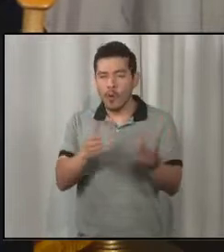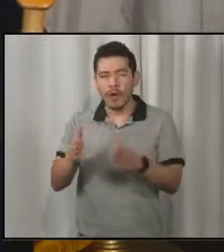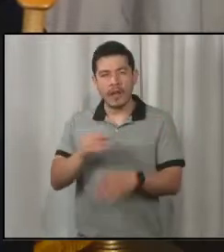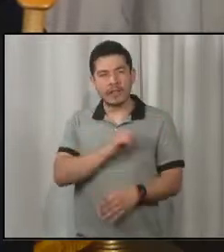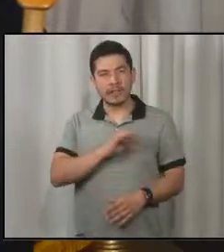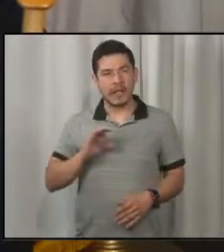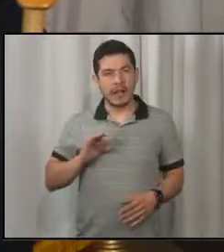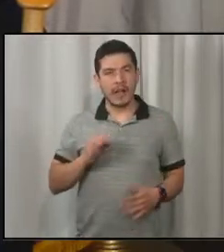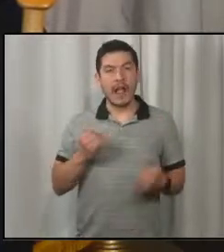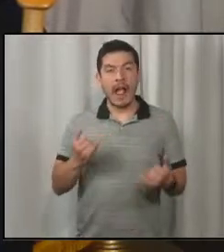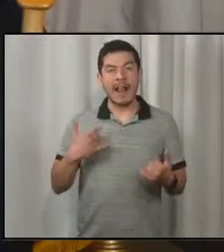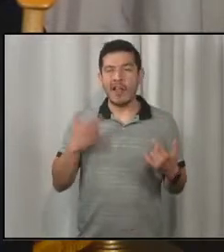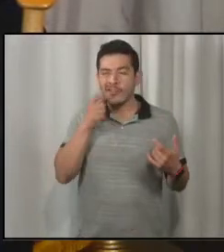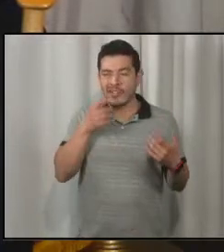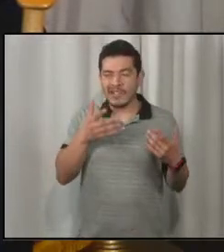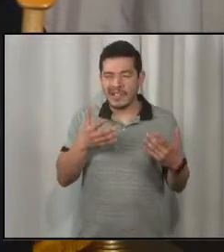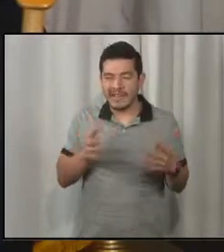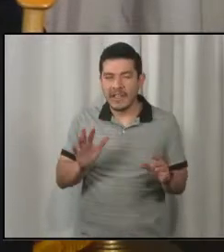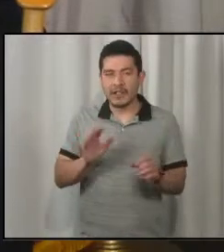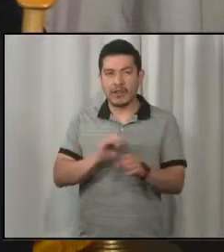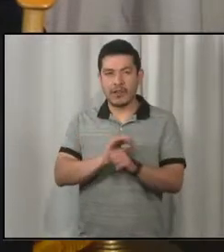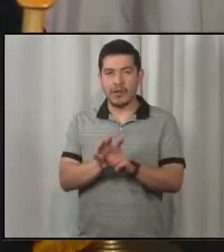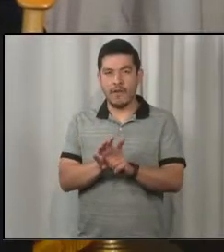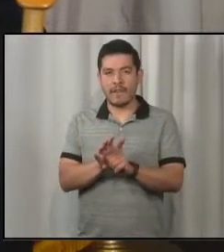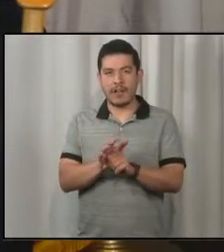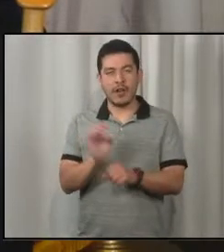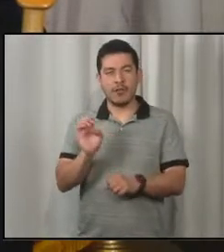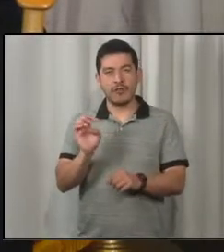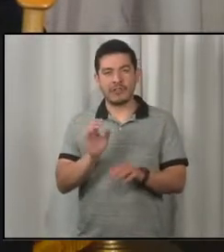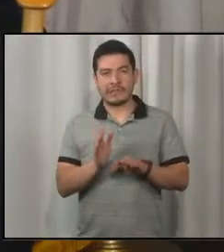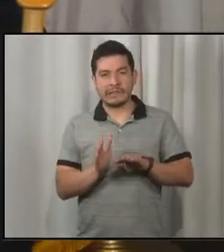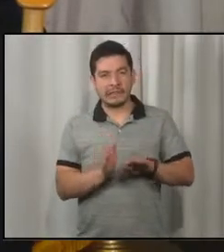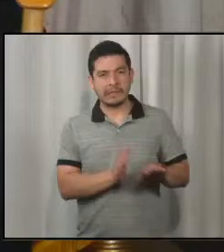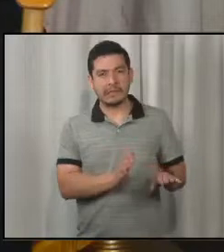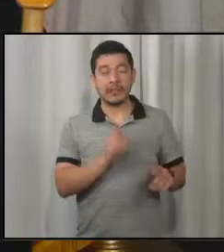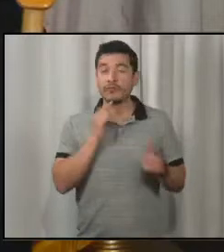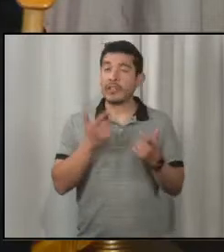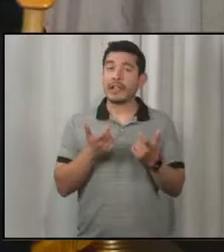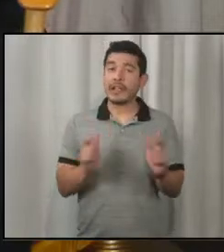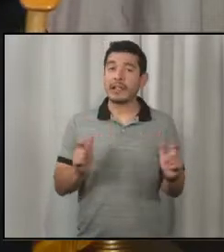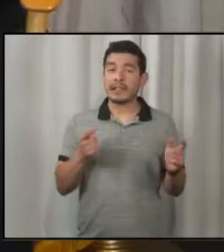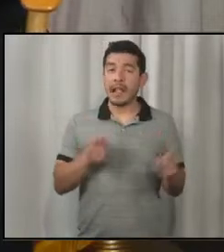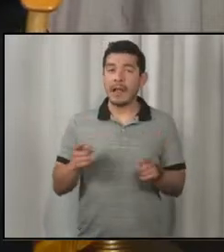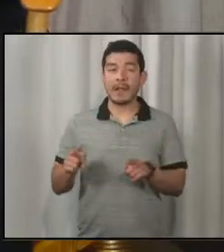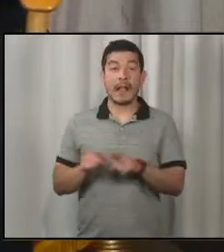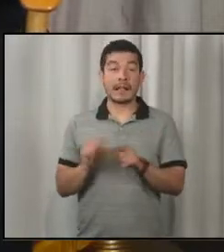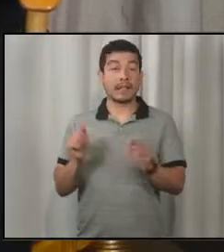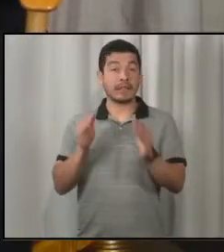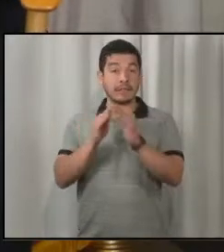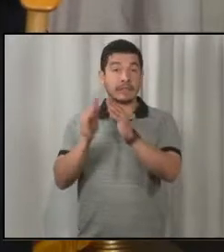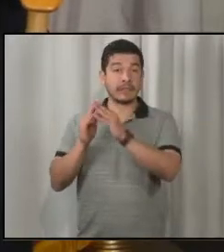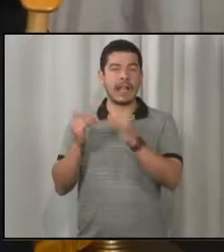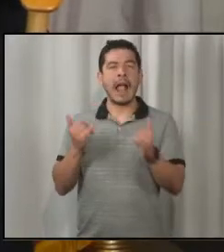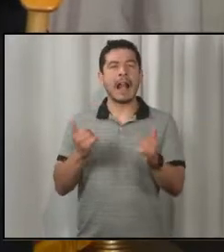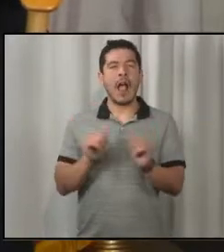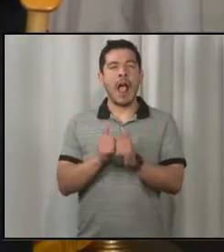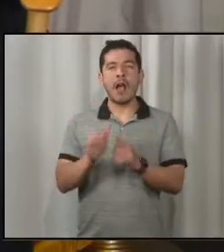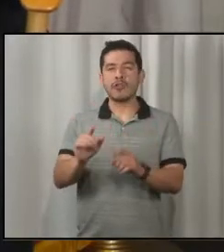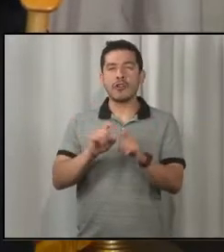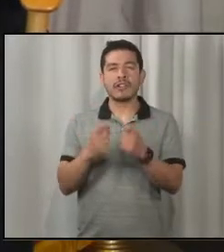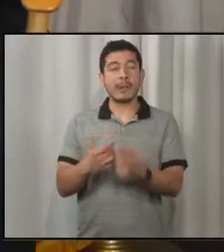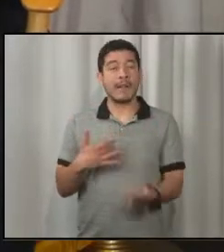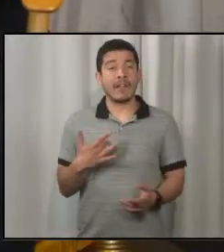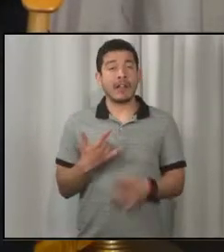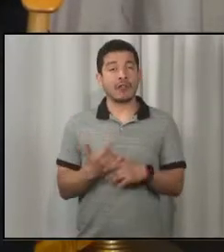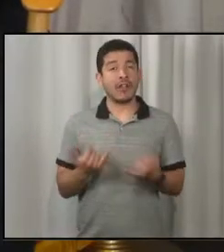just coming out of the COVID emergency, which was a huge undertaking as a city. How's the team feeling right now